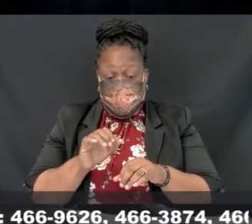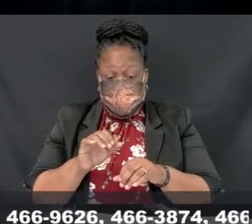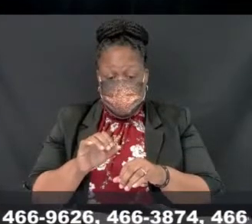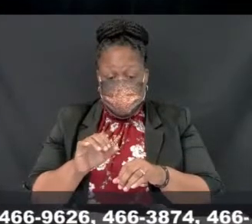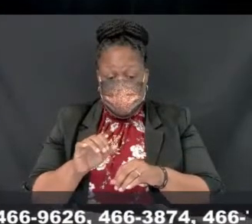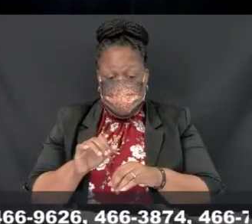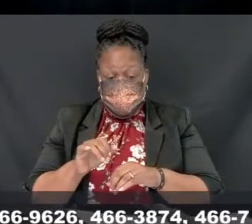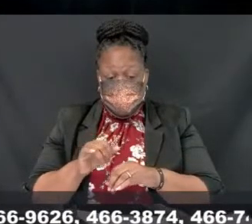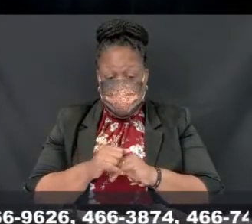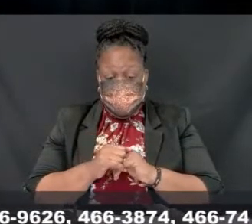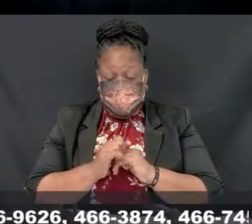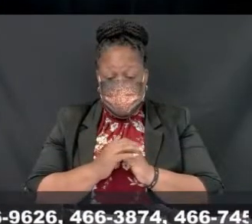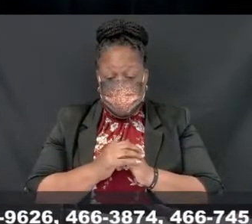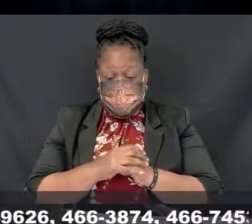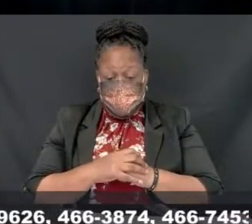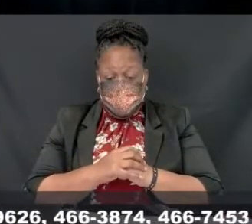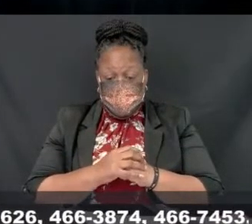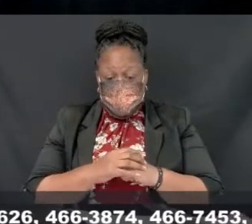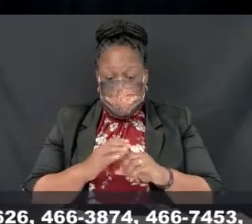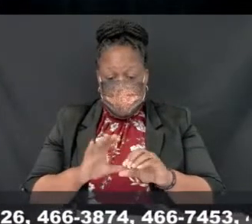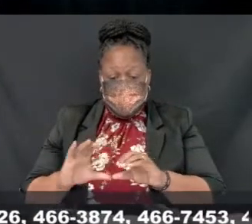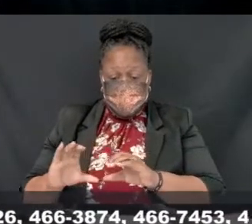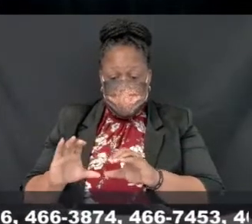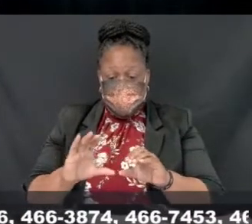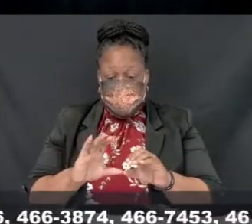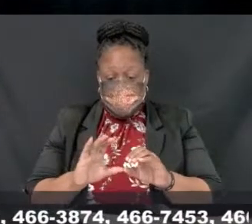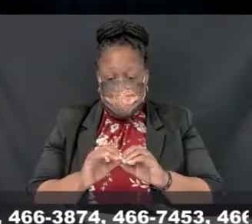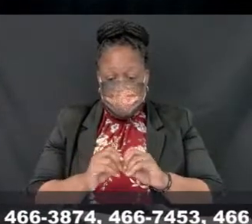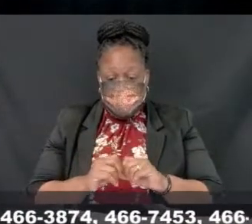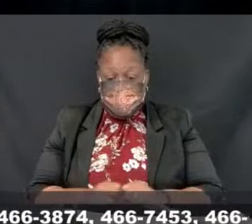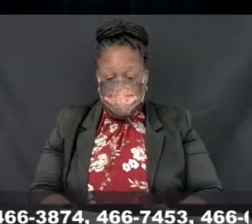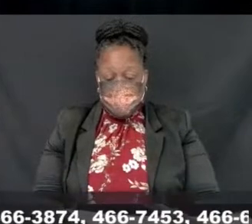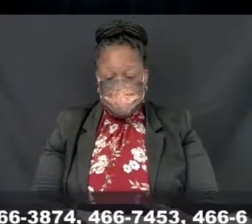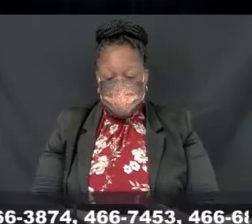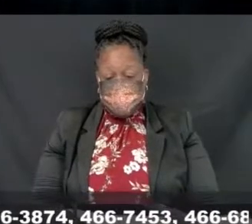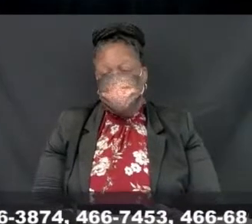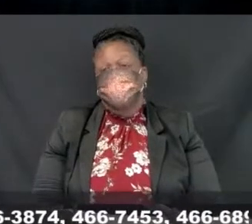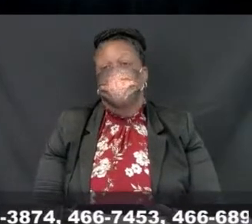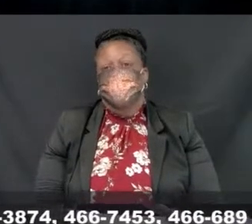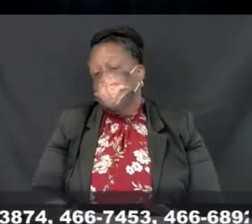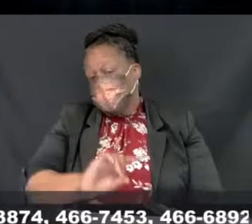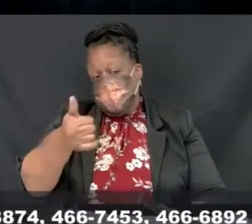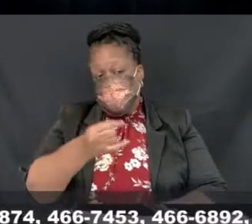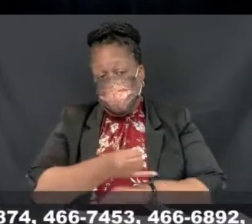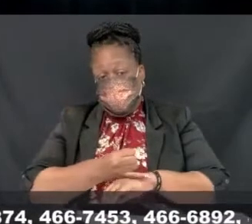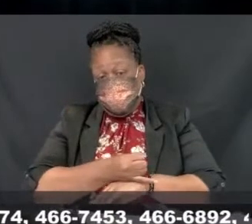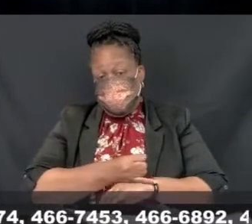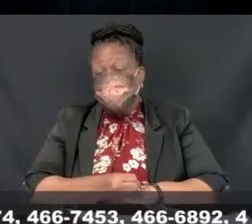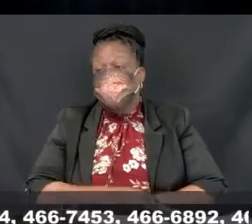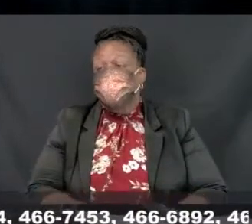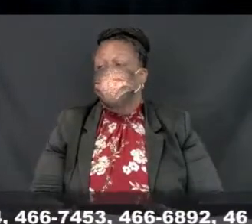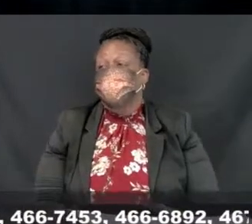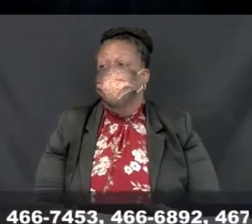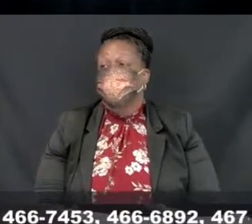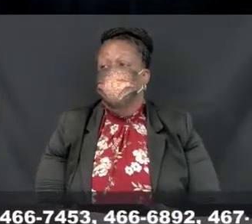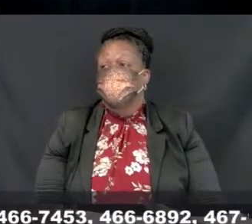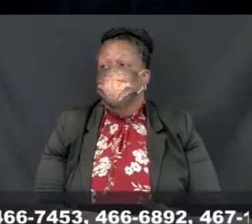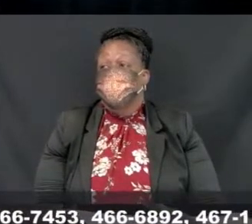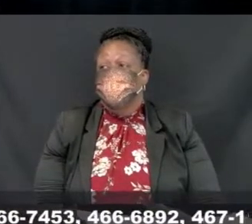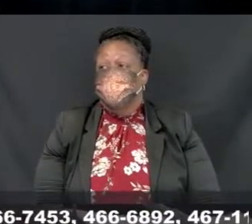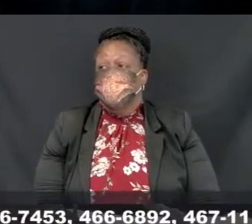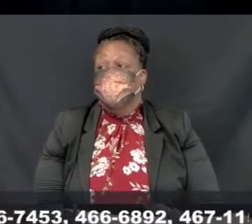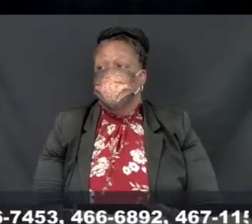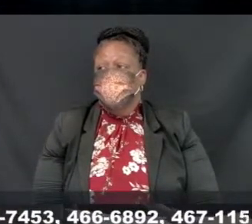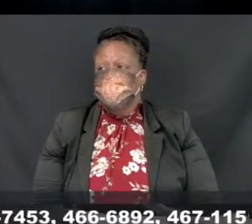by CAFA. And in that meeting, Mr. Dyer and myself were labeled alarmist because we were told that it's not